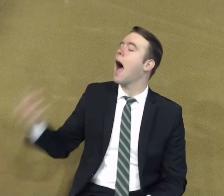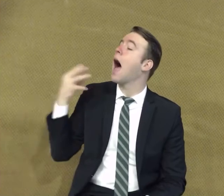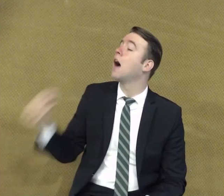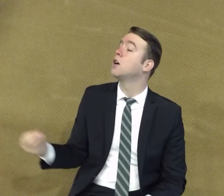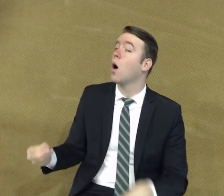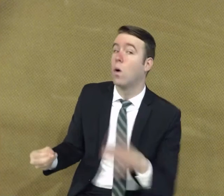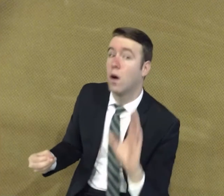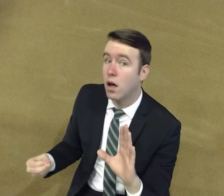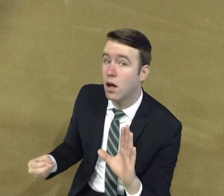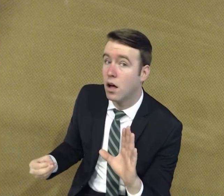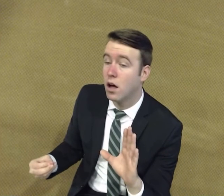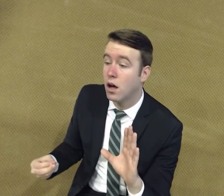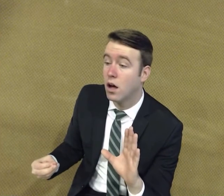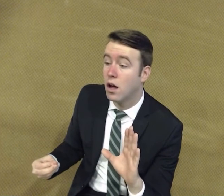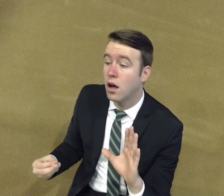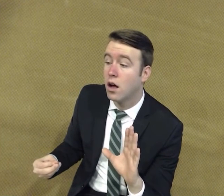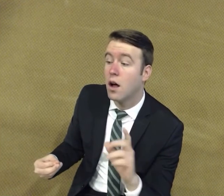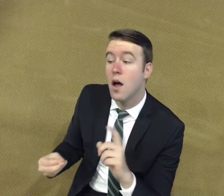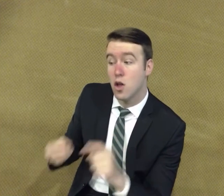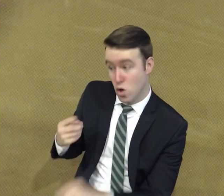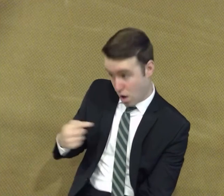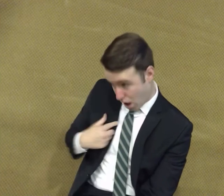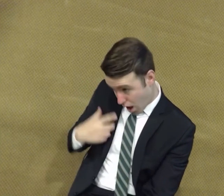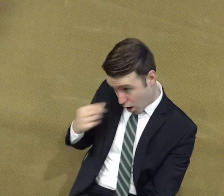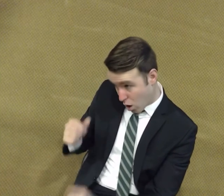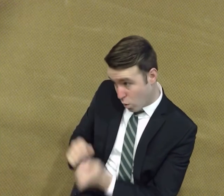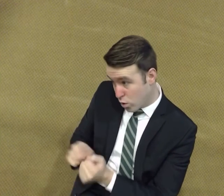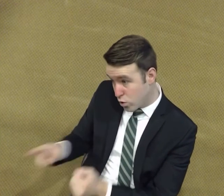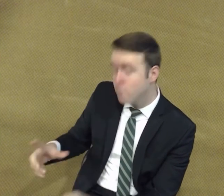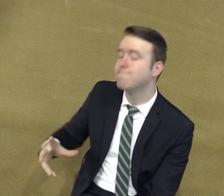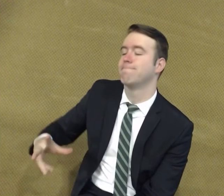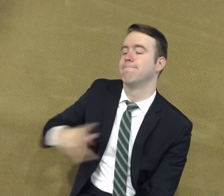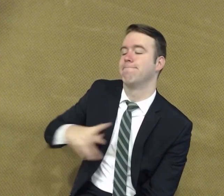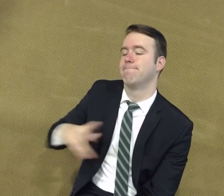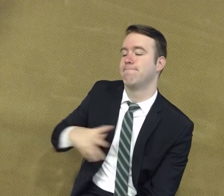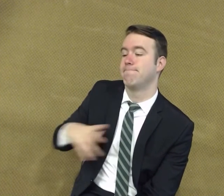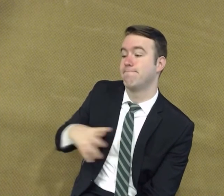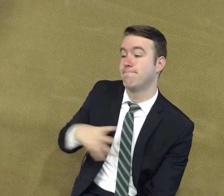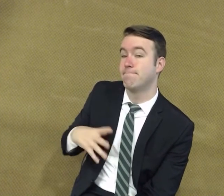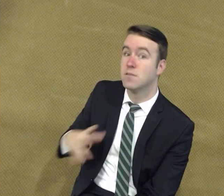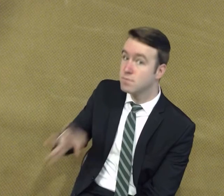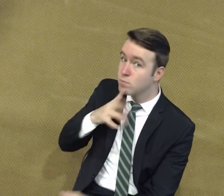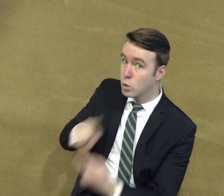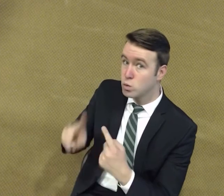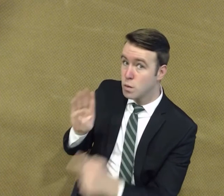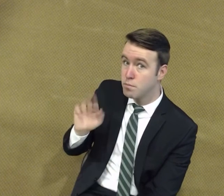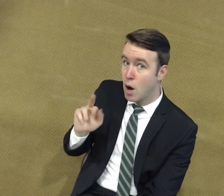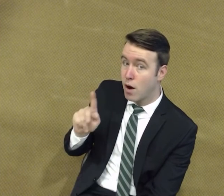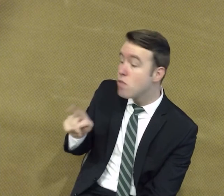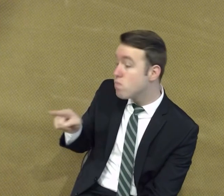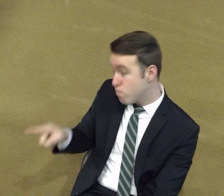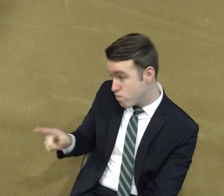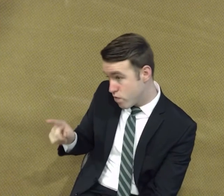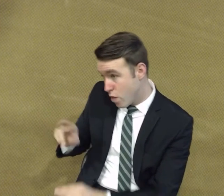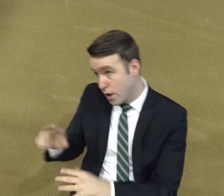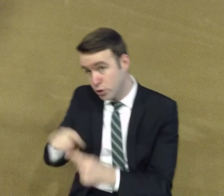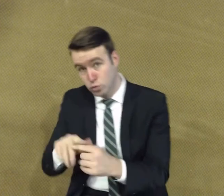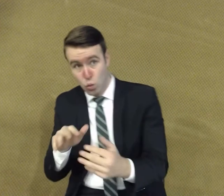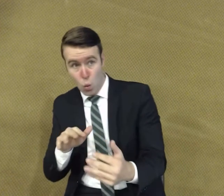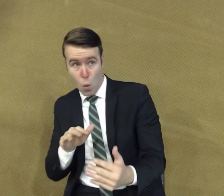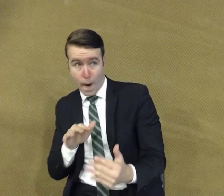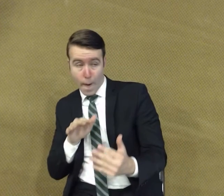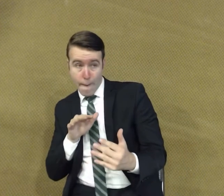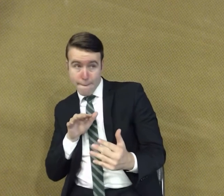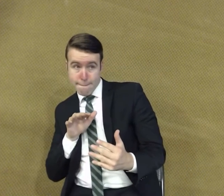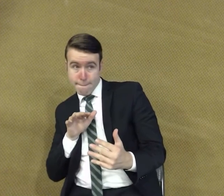what she said. Notwithstanding the journey which thou takest, talking to Barak, the journey to war, the